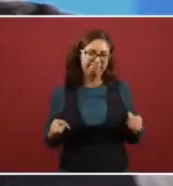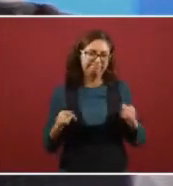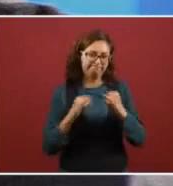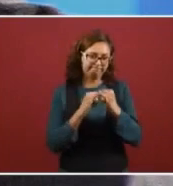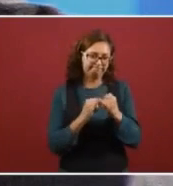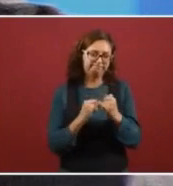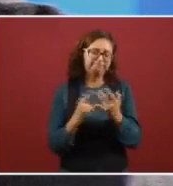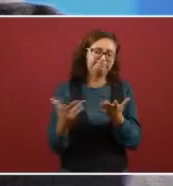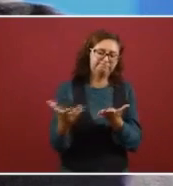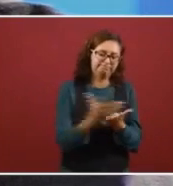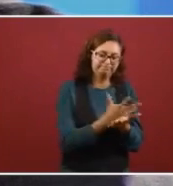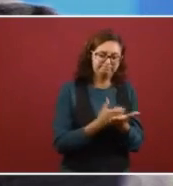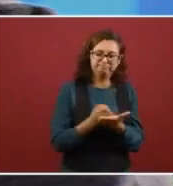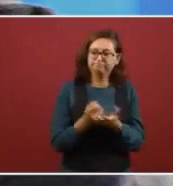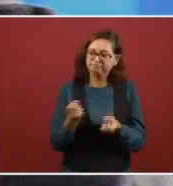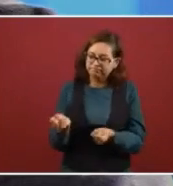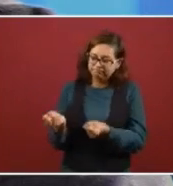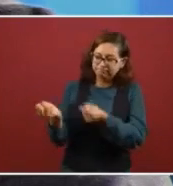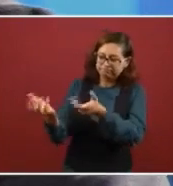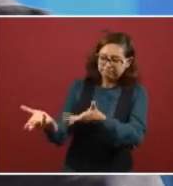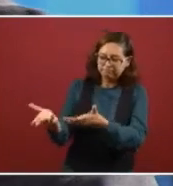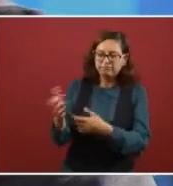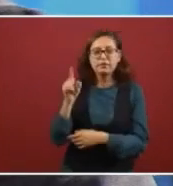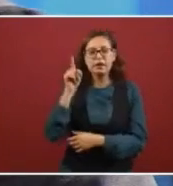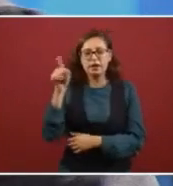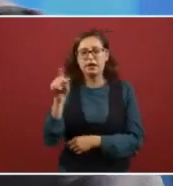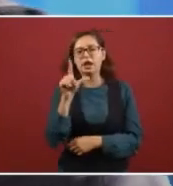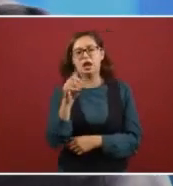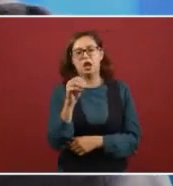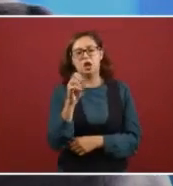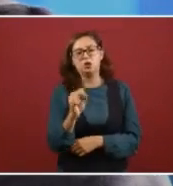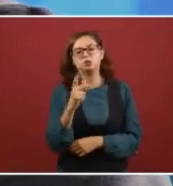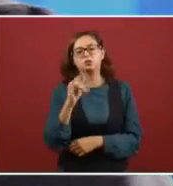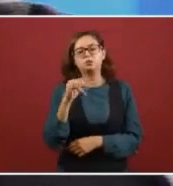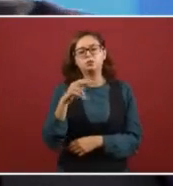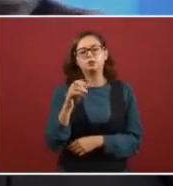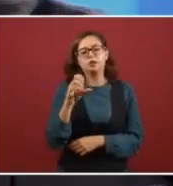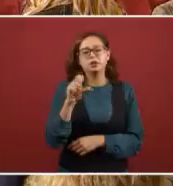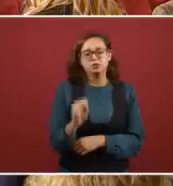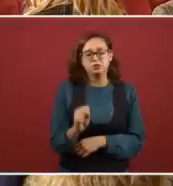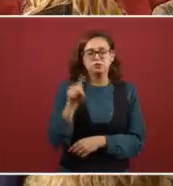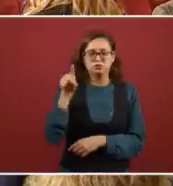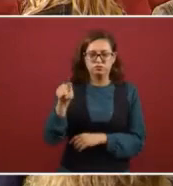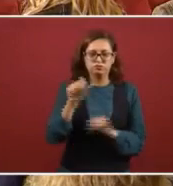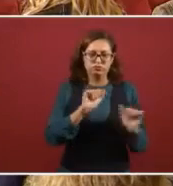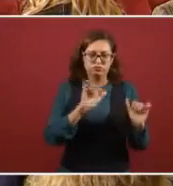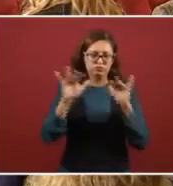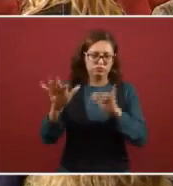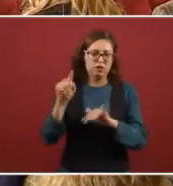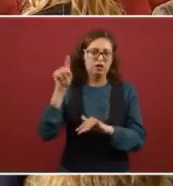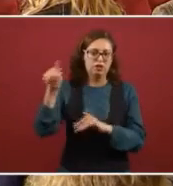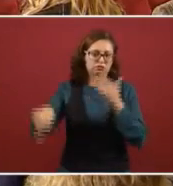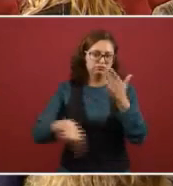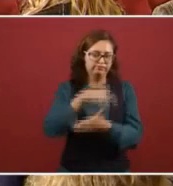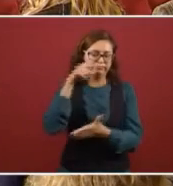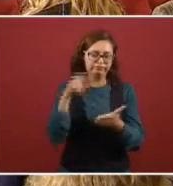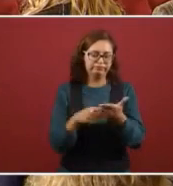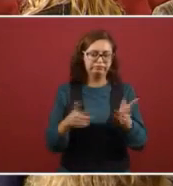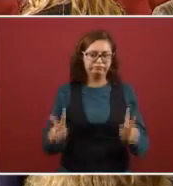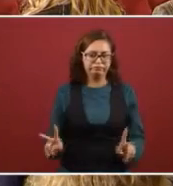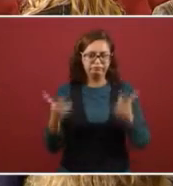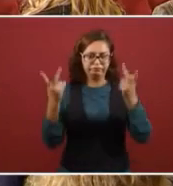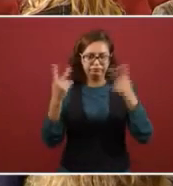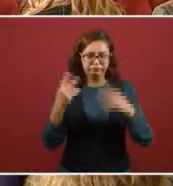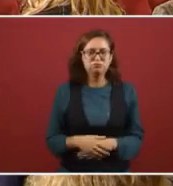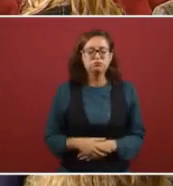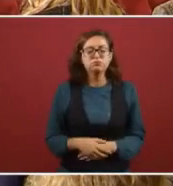it's as it's a custom, it'll be done in the Los Pinos Cultural Center, and they're going to be taking forth